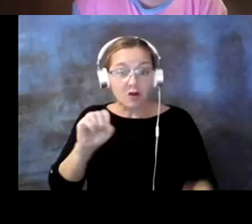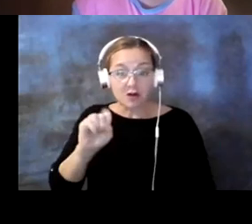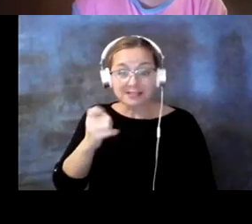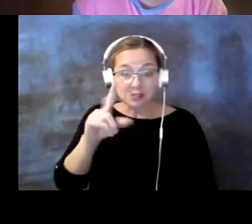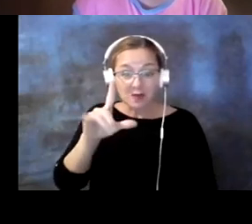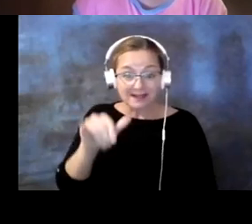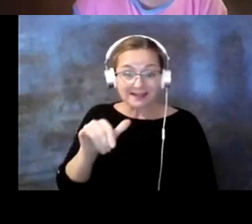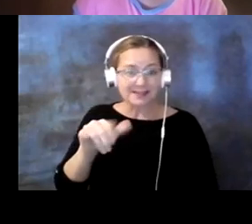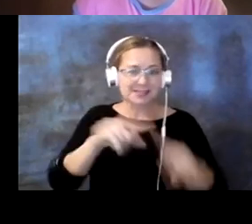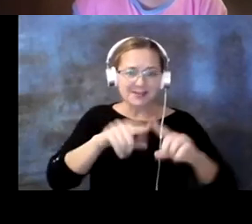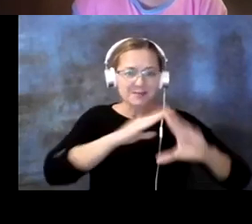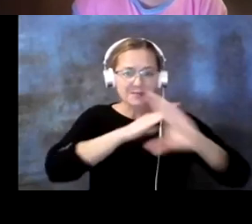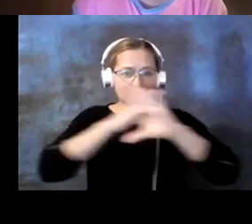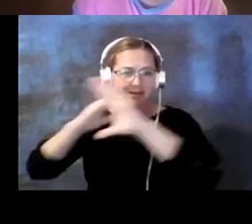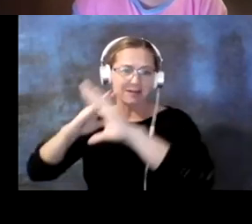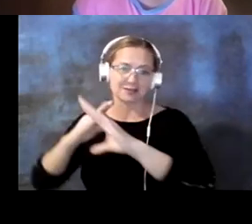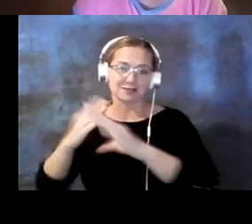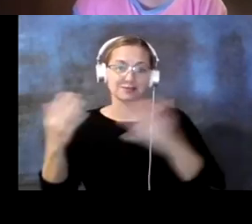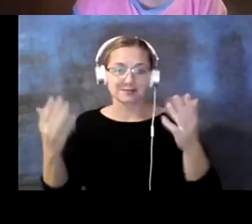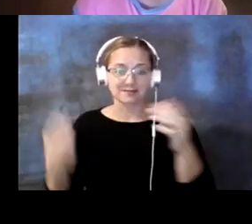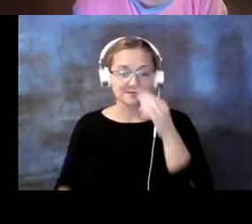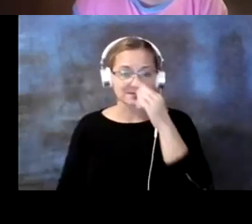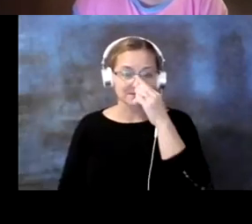there's like different barriers for that.